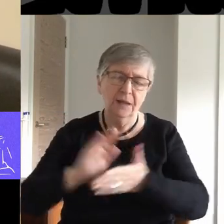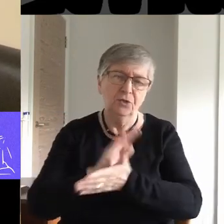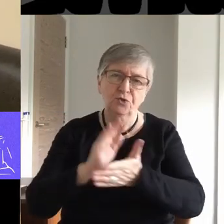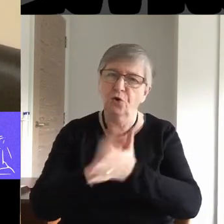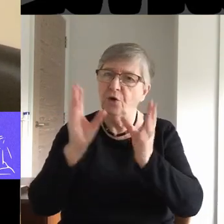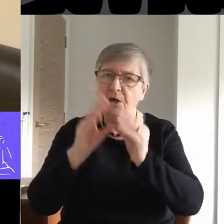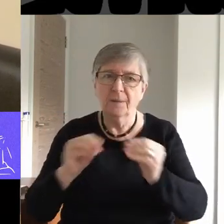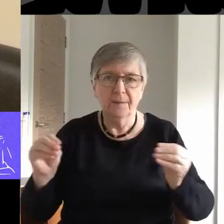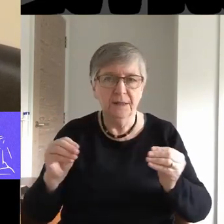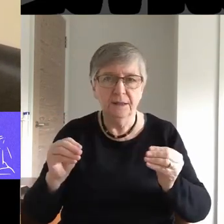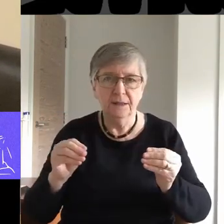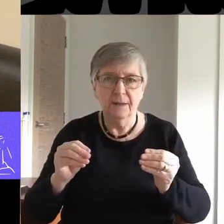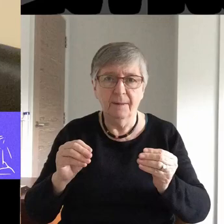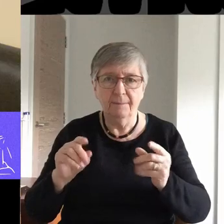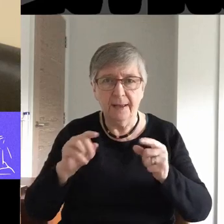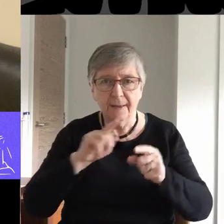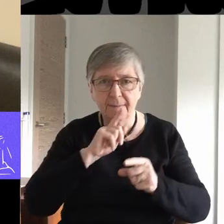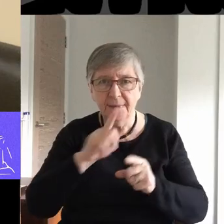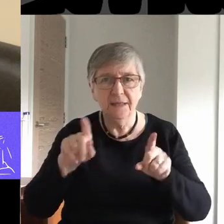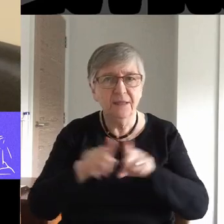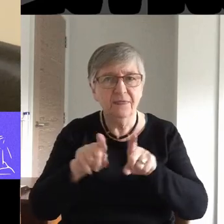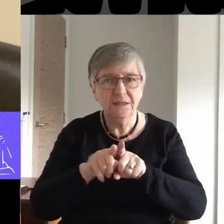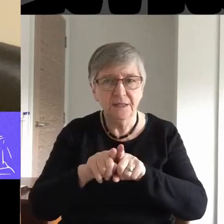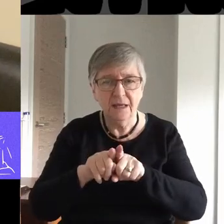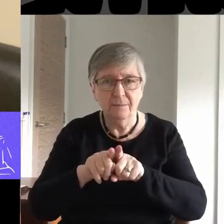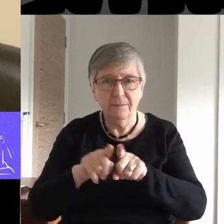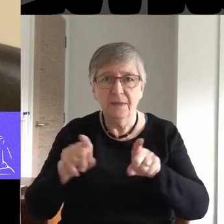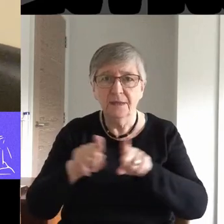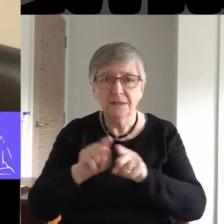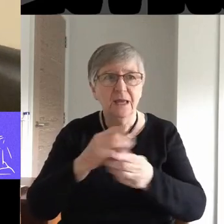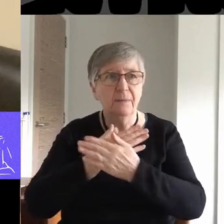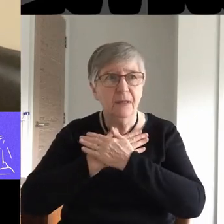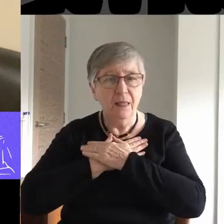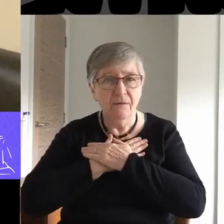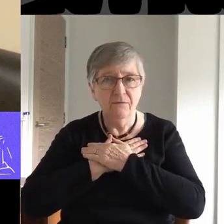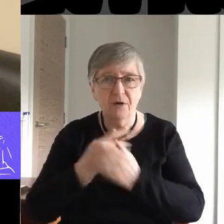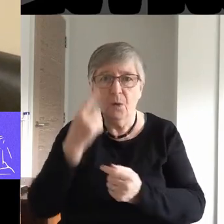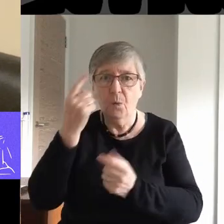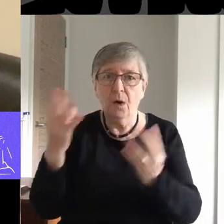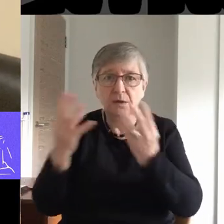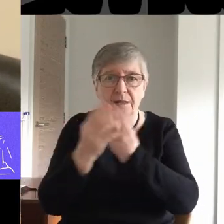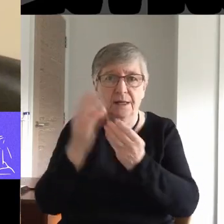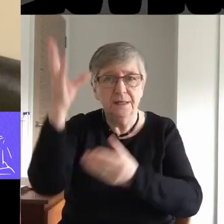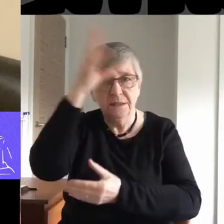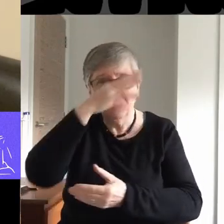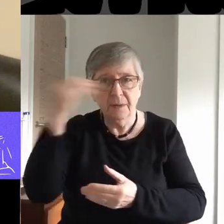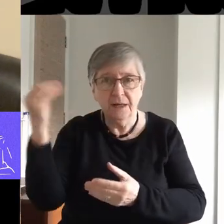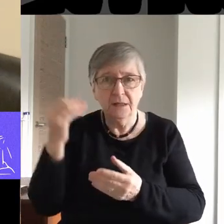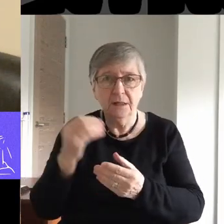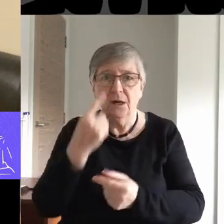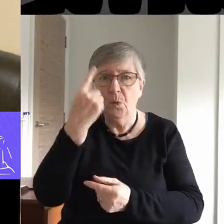like-minded, having the same love, being one in spirit and of one mind.